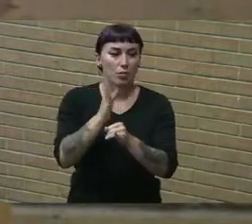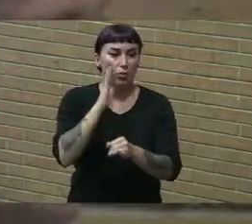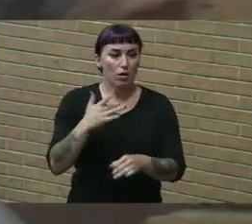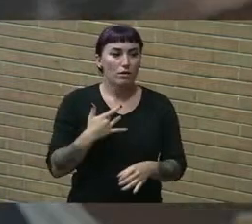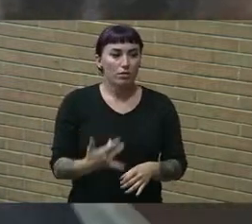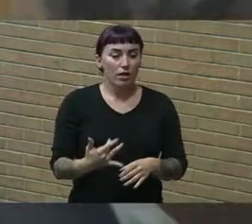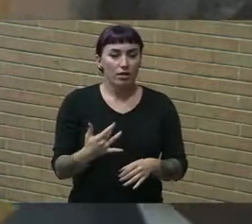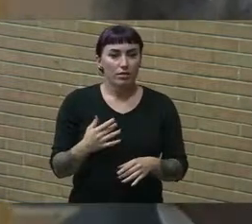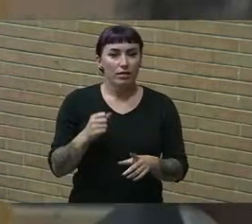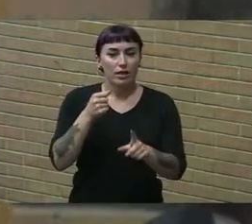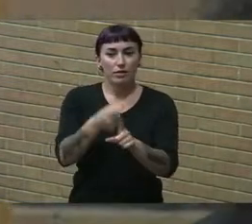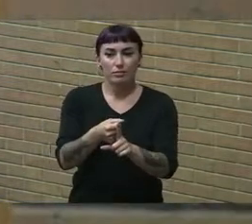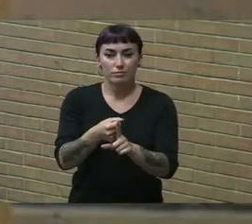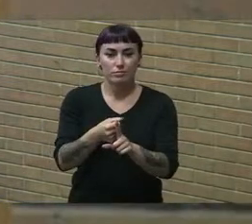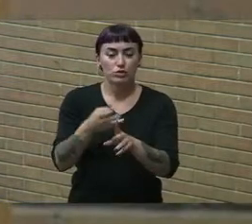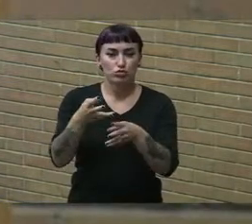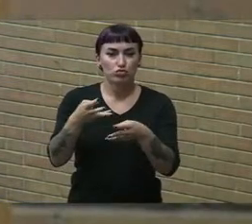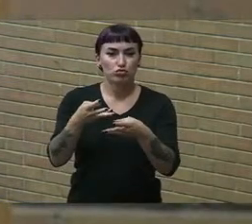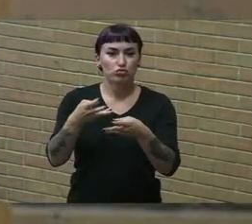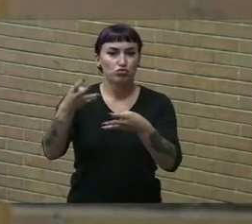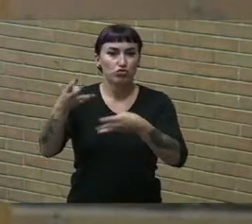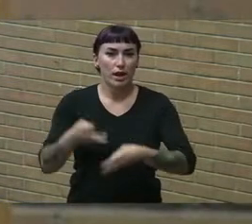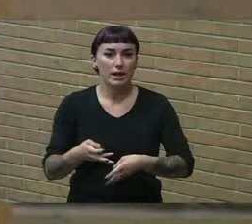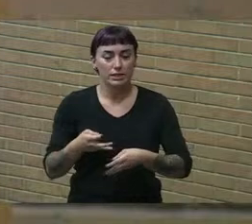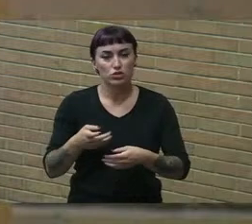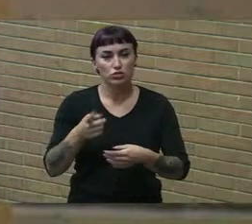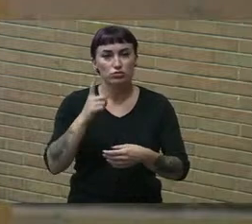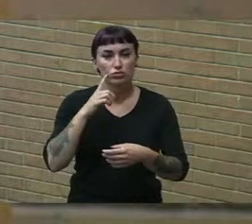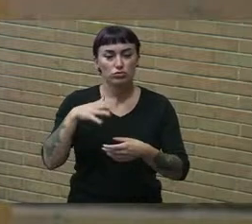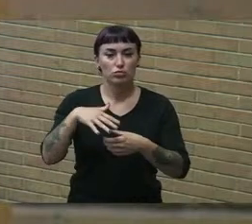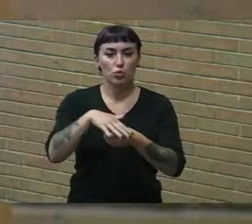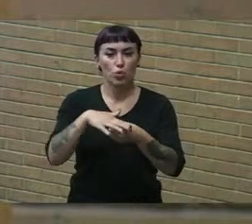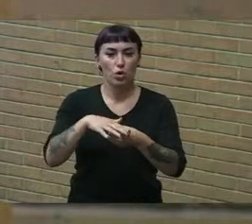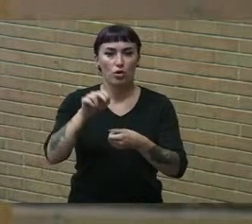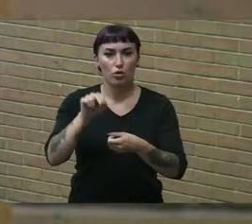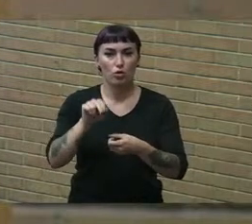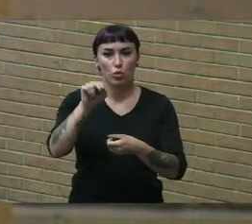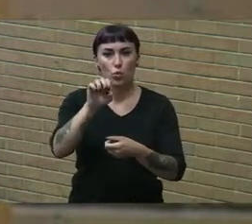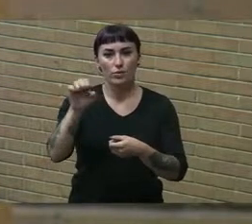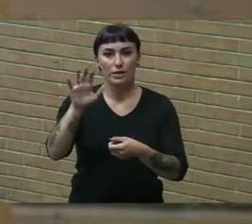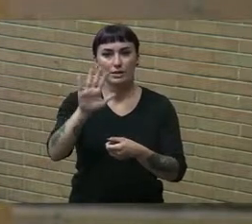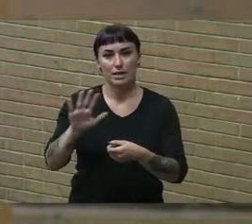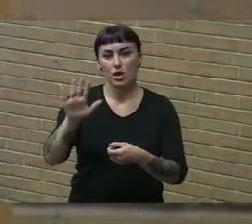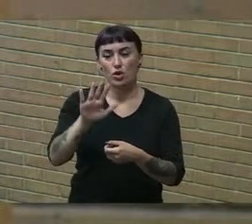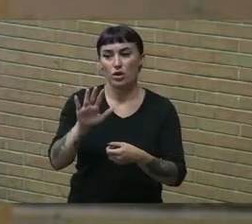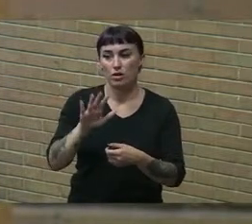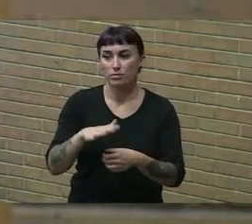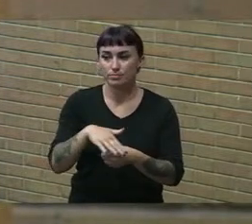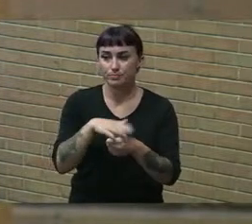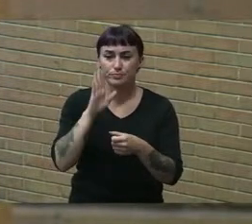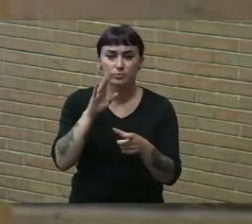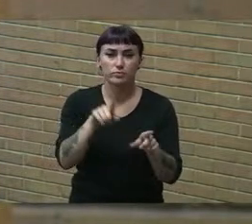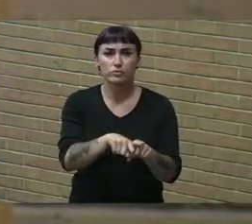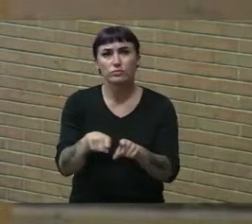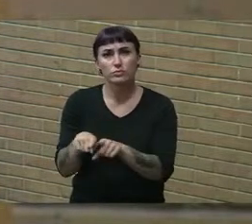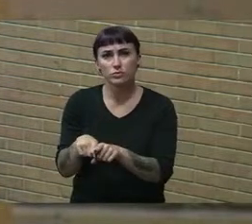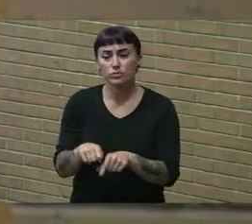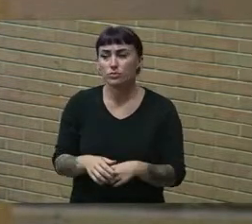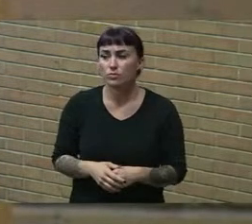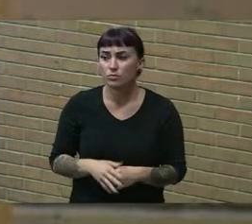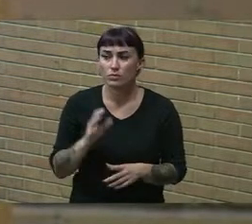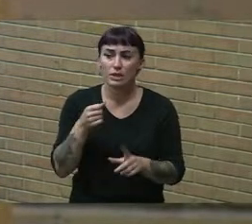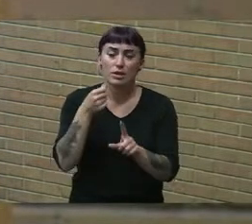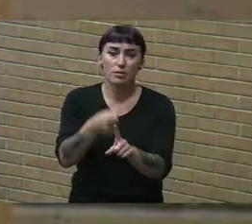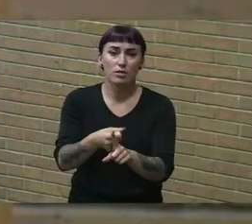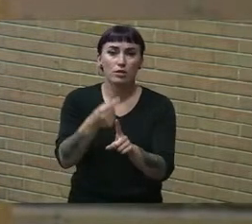affect the drainage located on the northeast area of the site, and also would have an